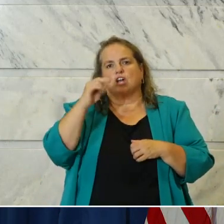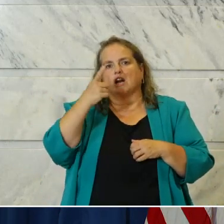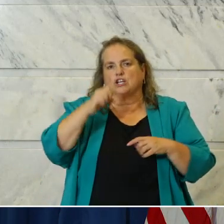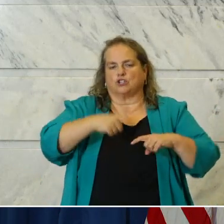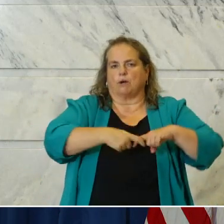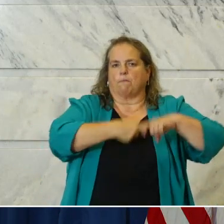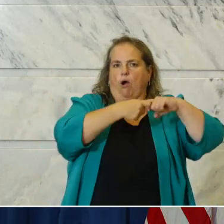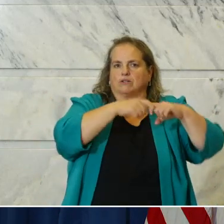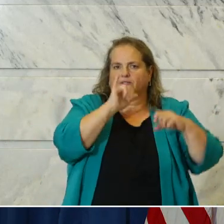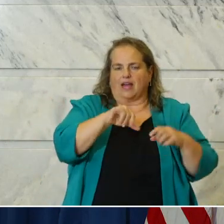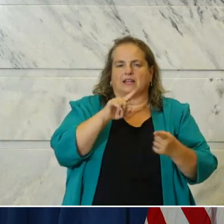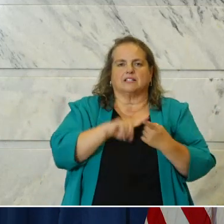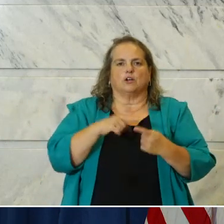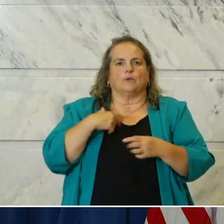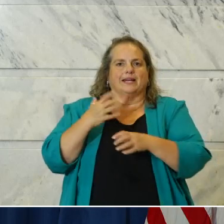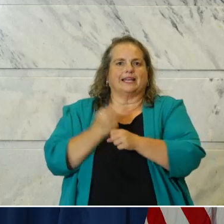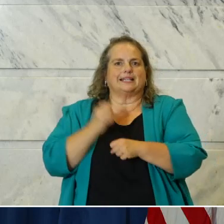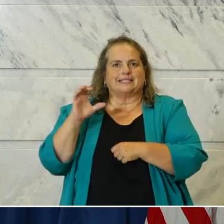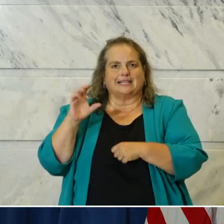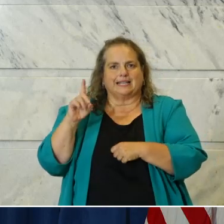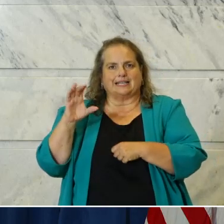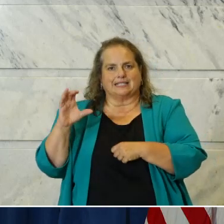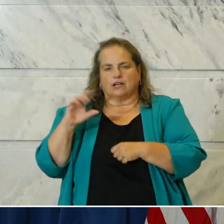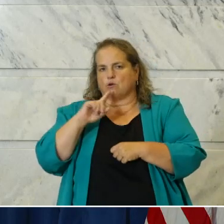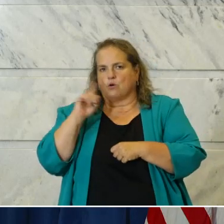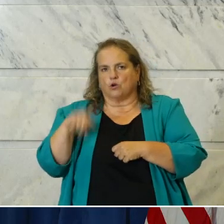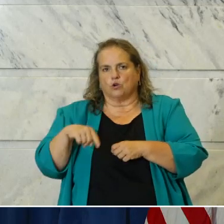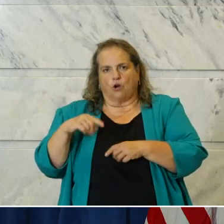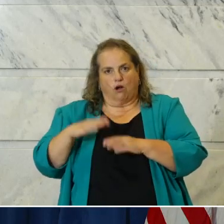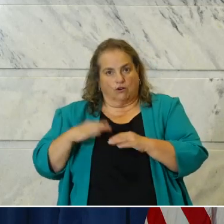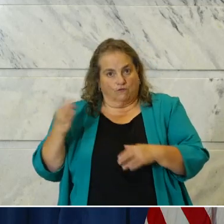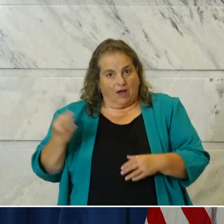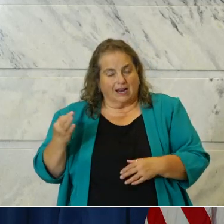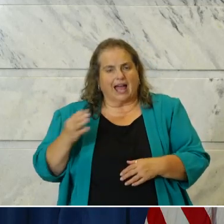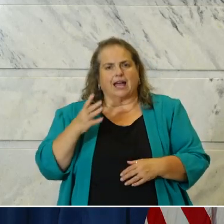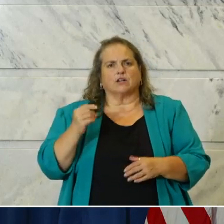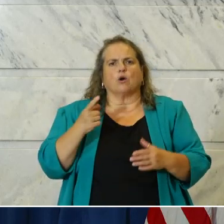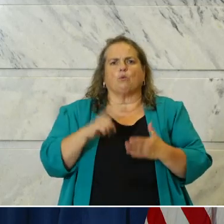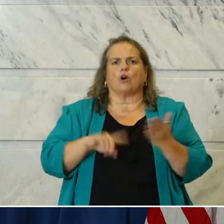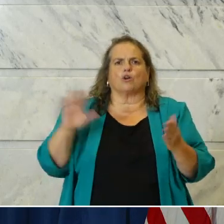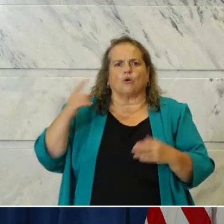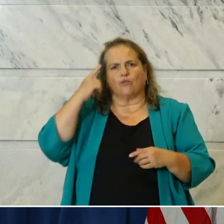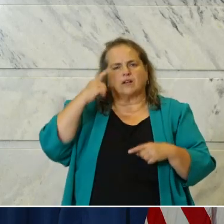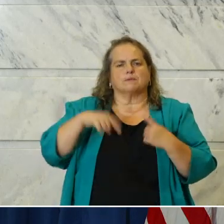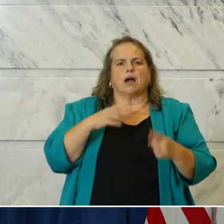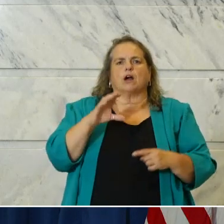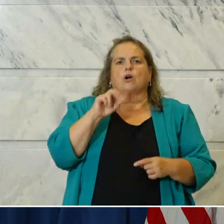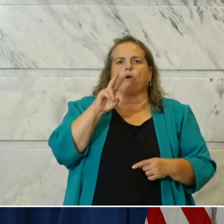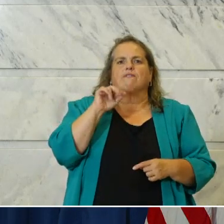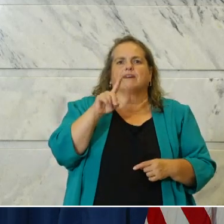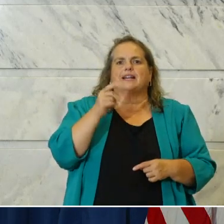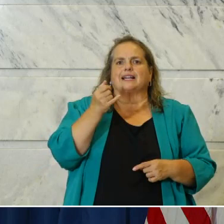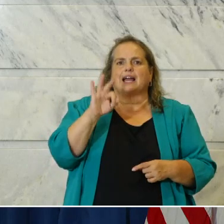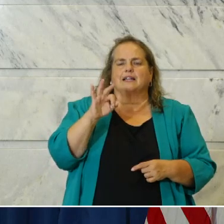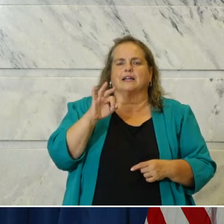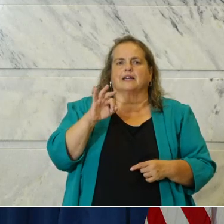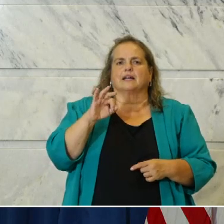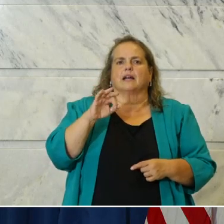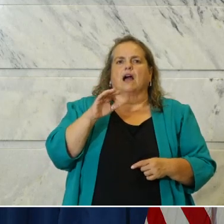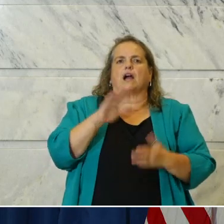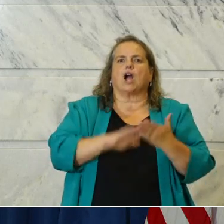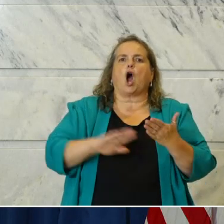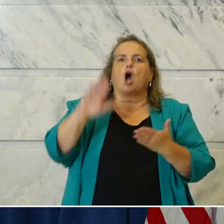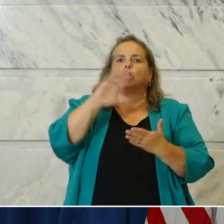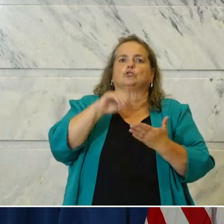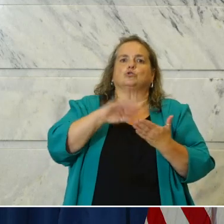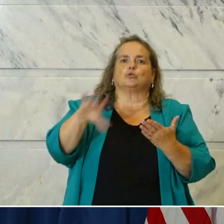see Friday's order from the CDC. And what are my thoughts about COVID-19 positive college students being quarantined in